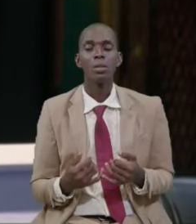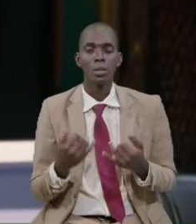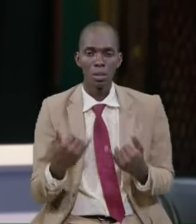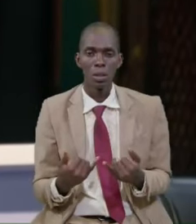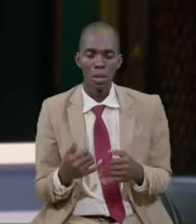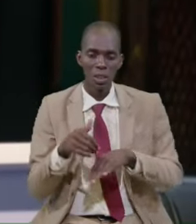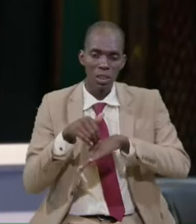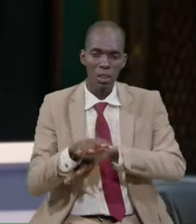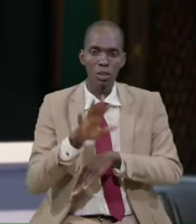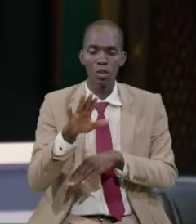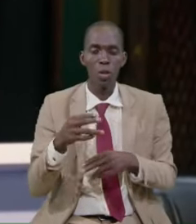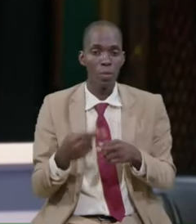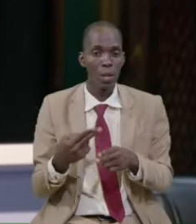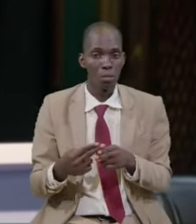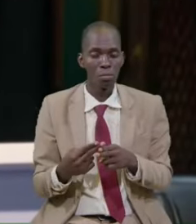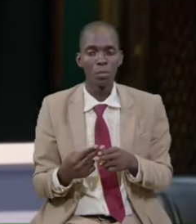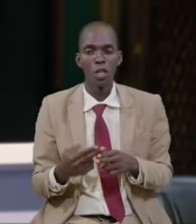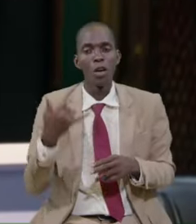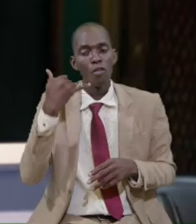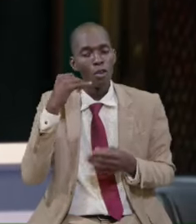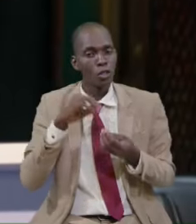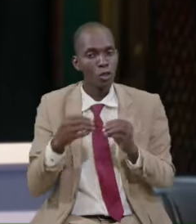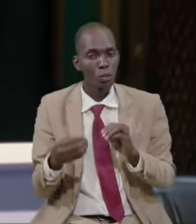your location address via